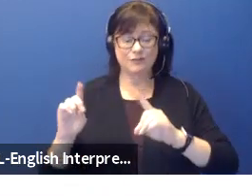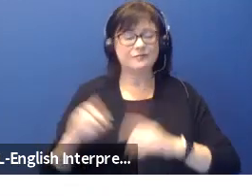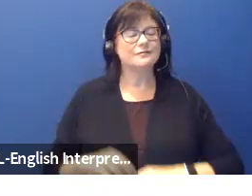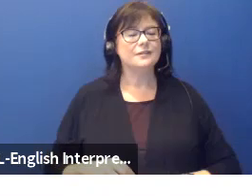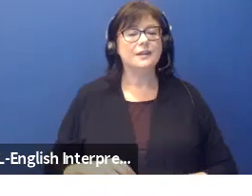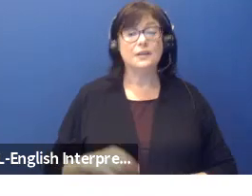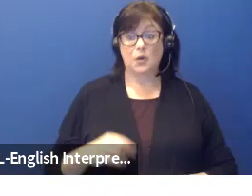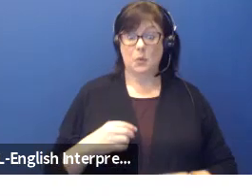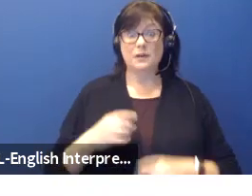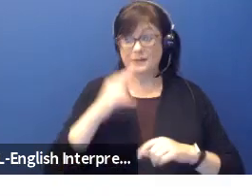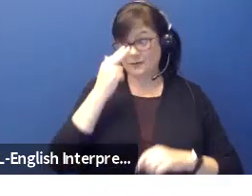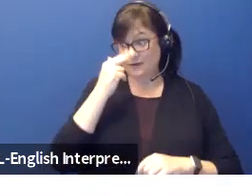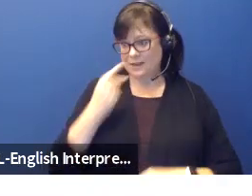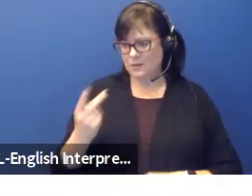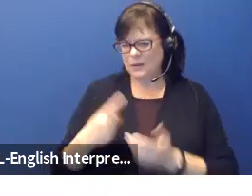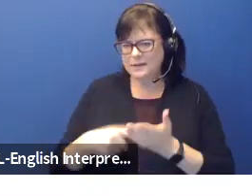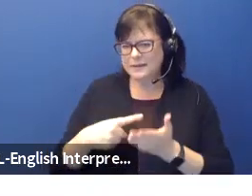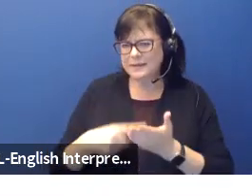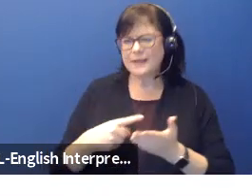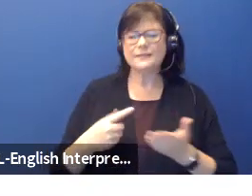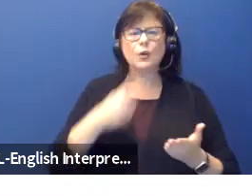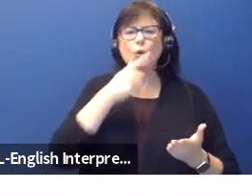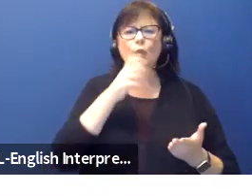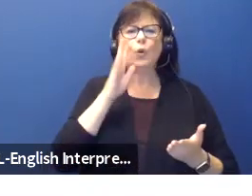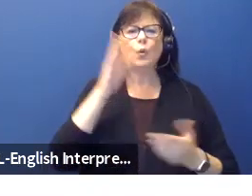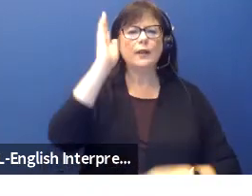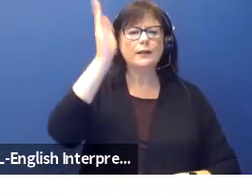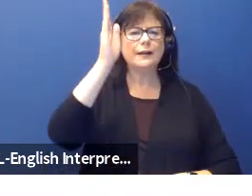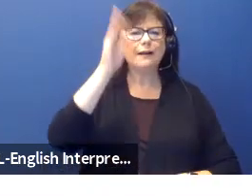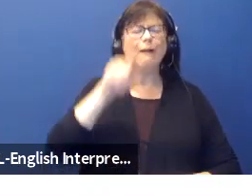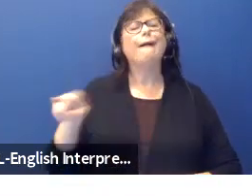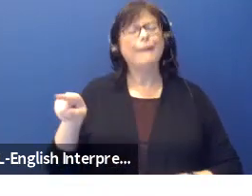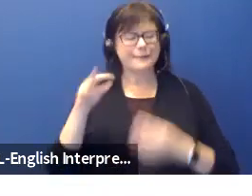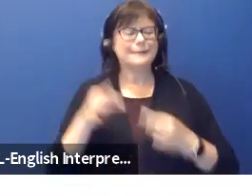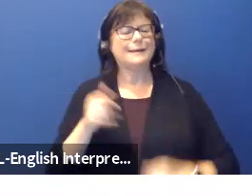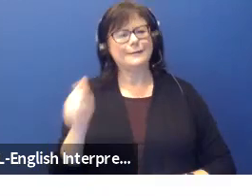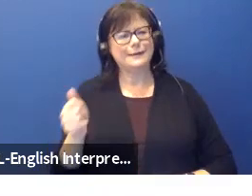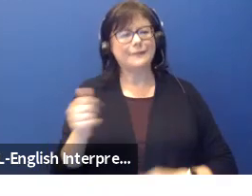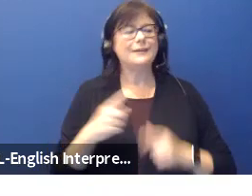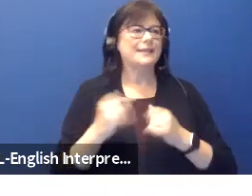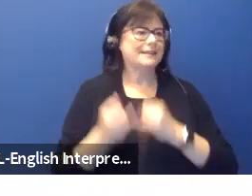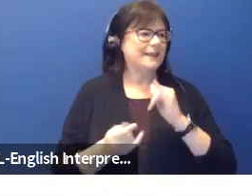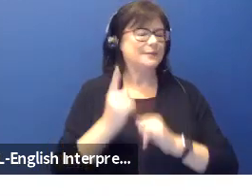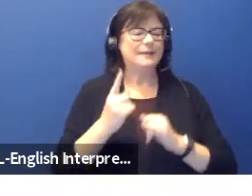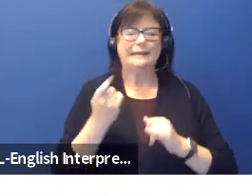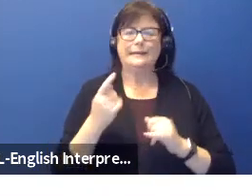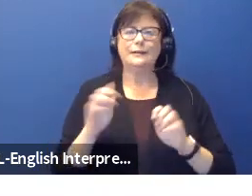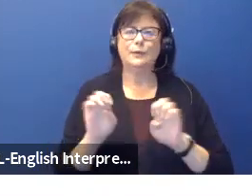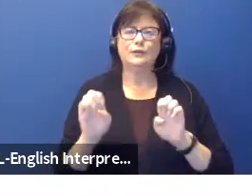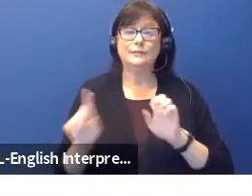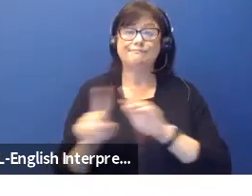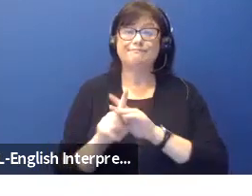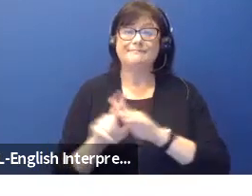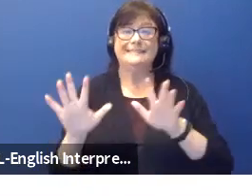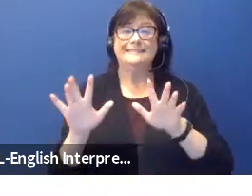would do the presentation today or I would, and we decided that she would. And then unfortunately at the last minute, she had a little bit of an emergency come up. So here I